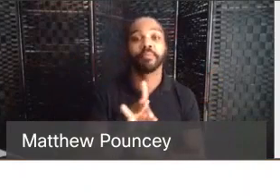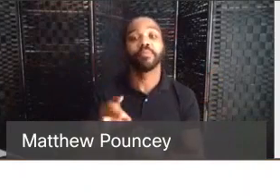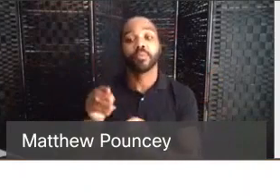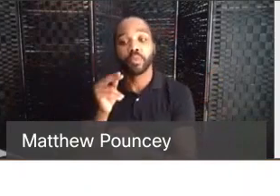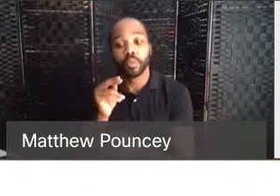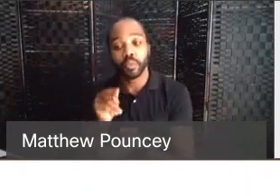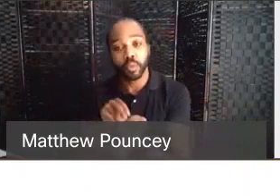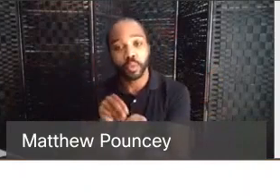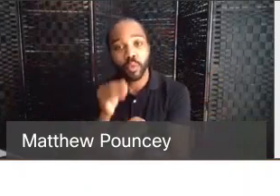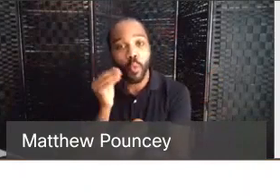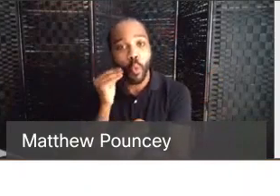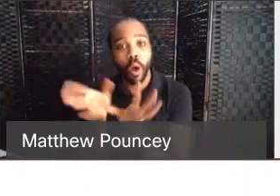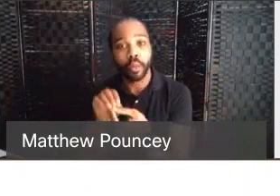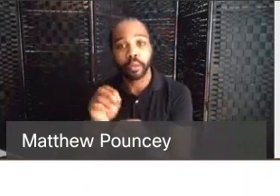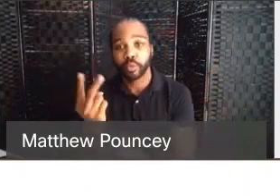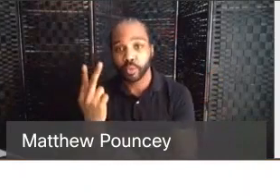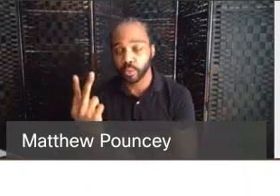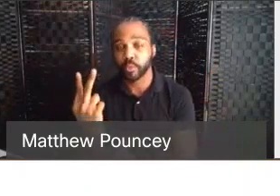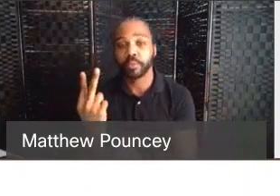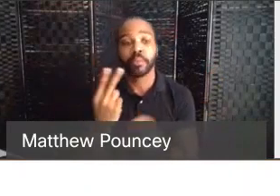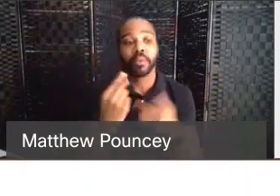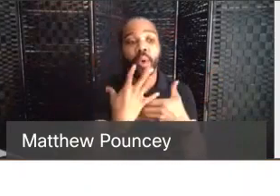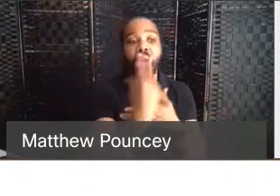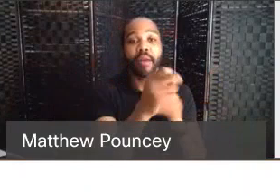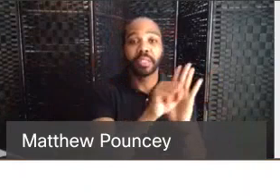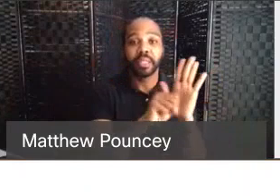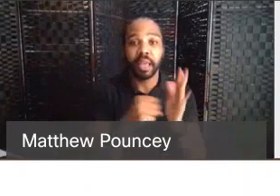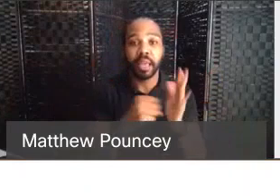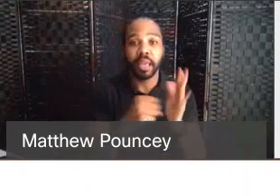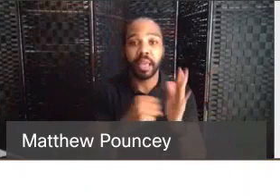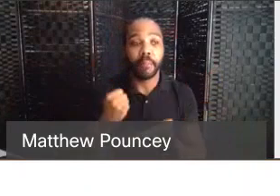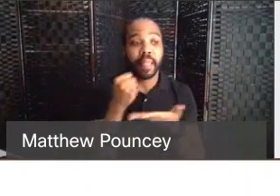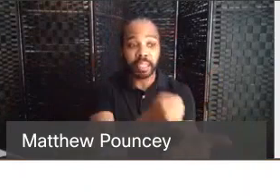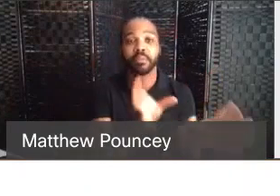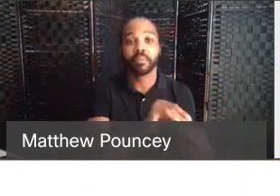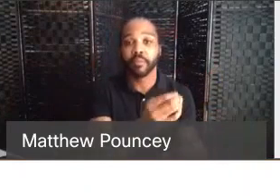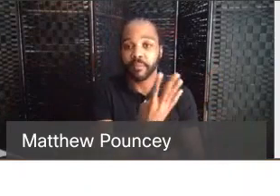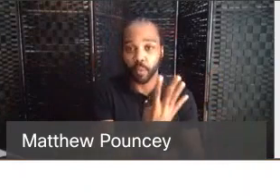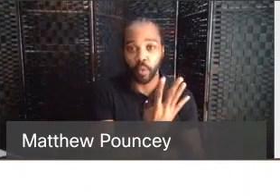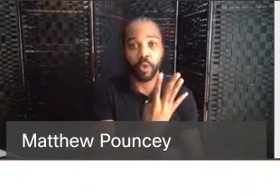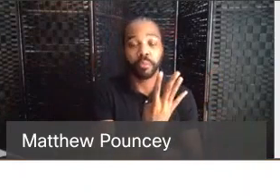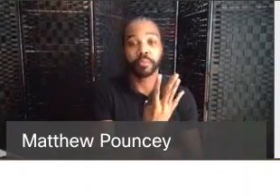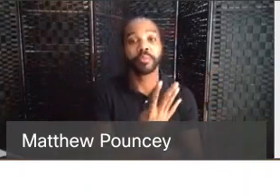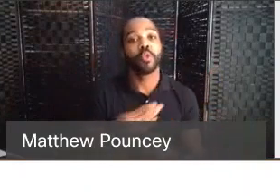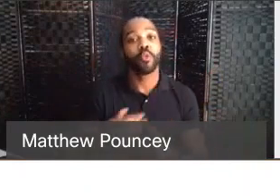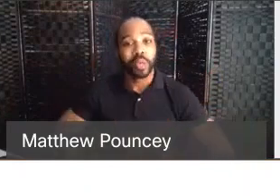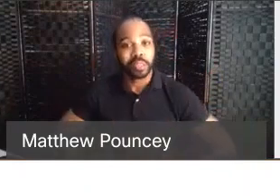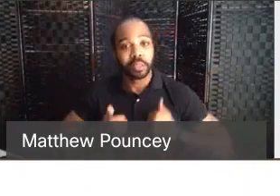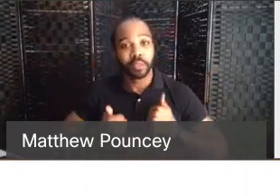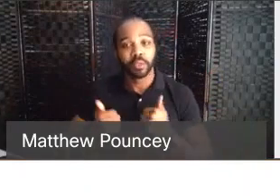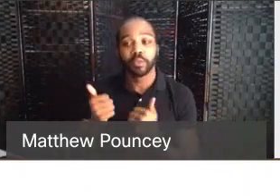homes, 2. In out-of-state placement, 4. In residential